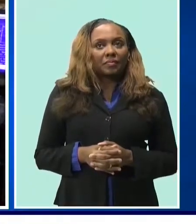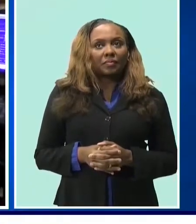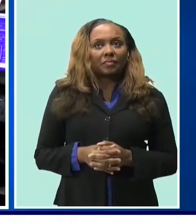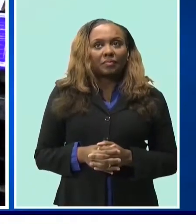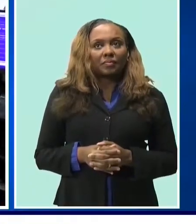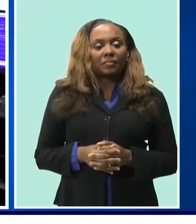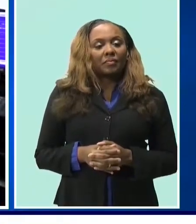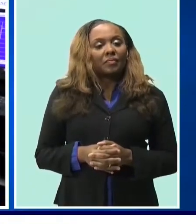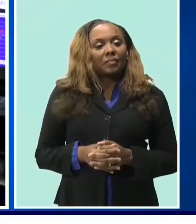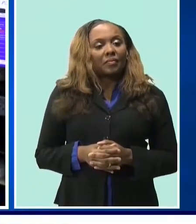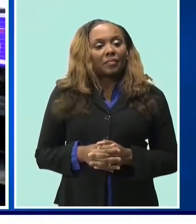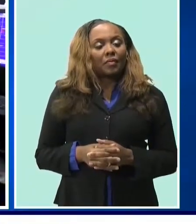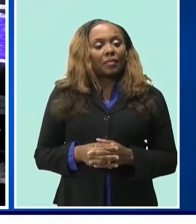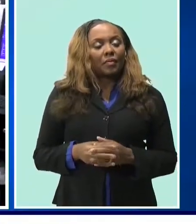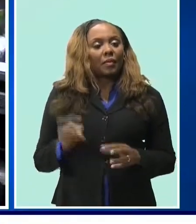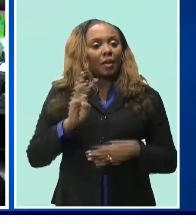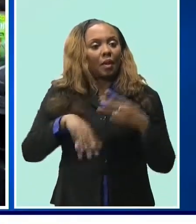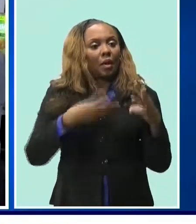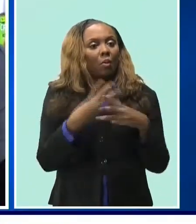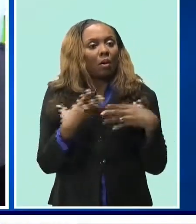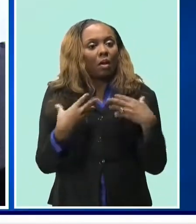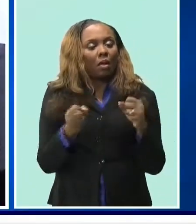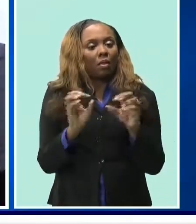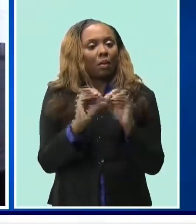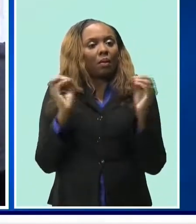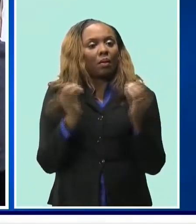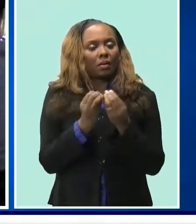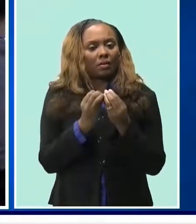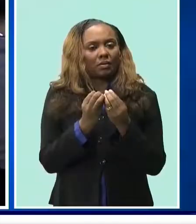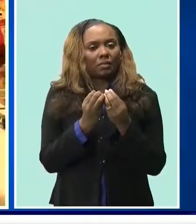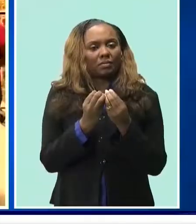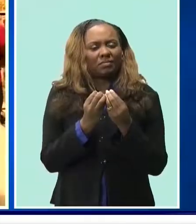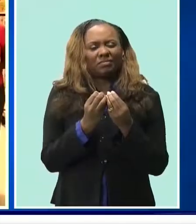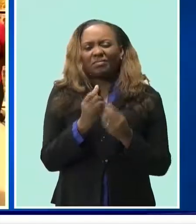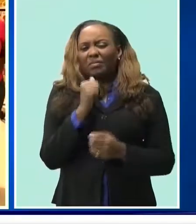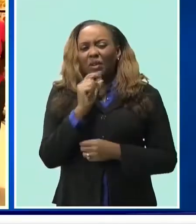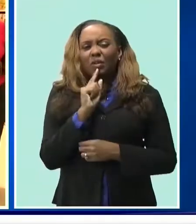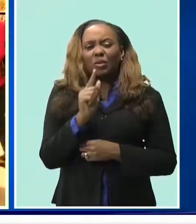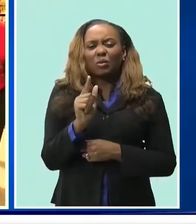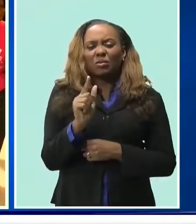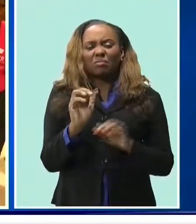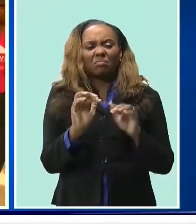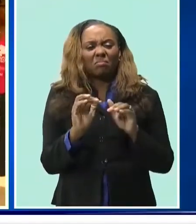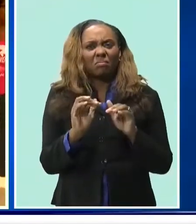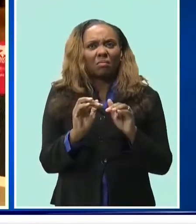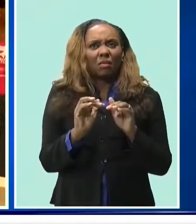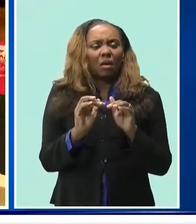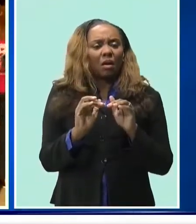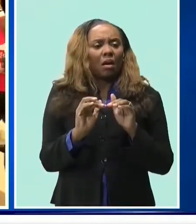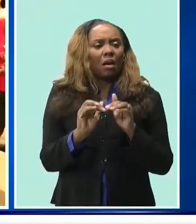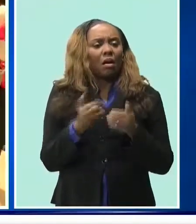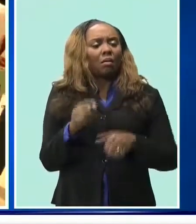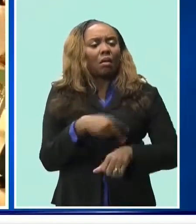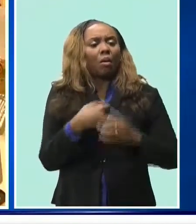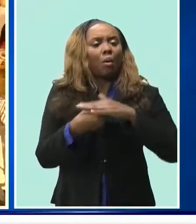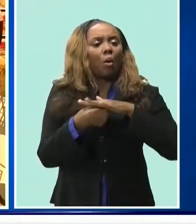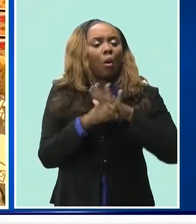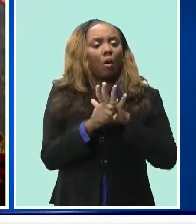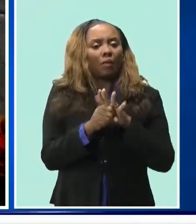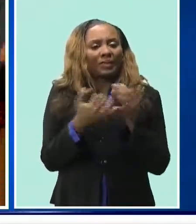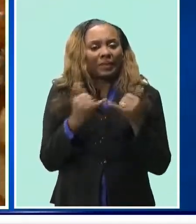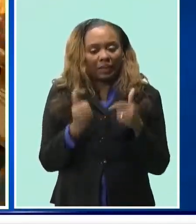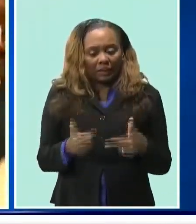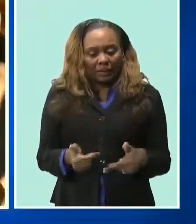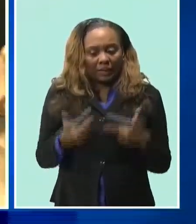Now, while the World Health Organization stresses it is not certain how long the virus survives on surfaces, studies suggest